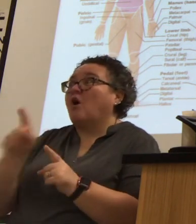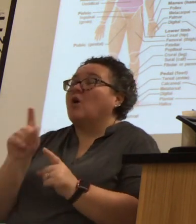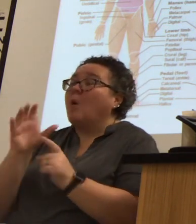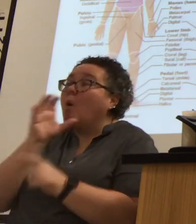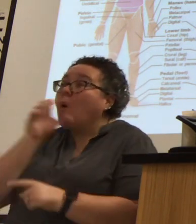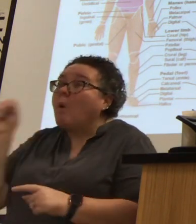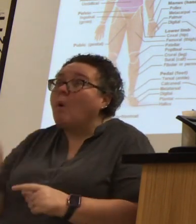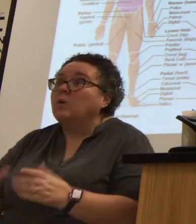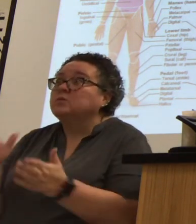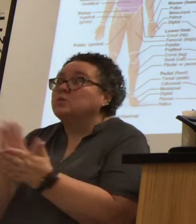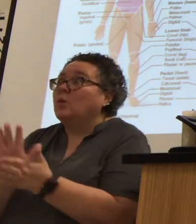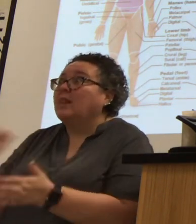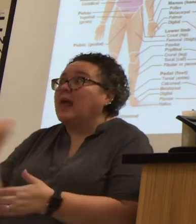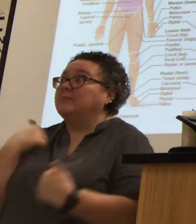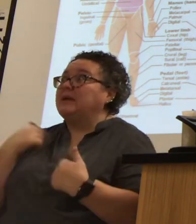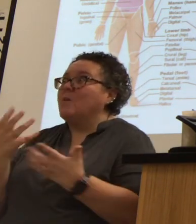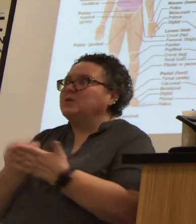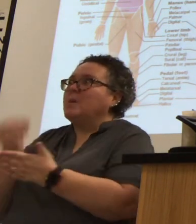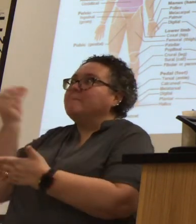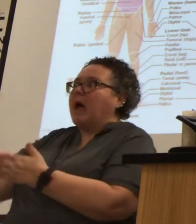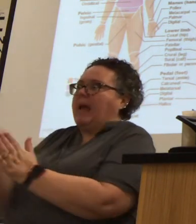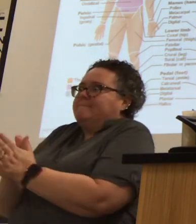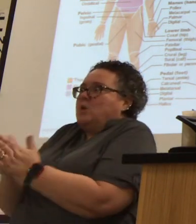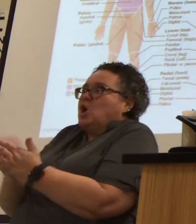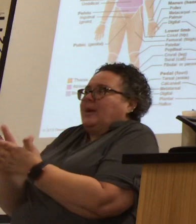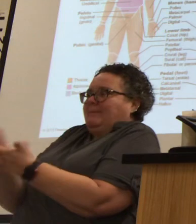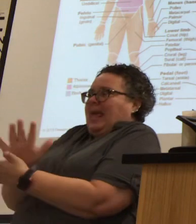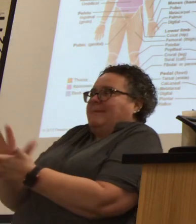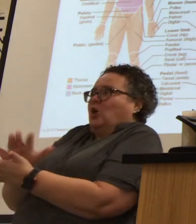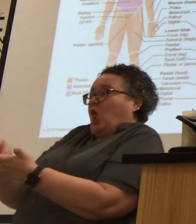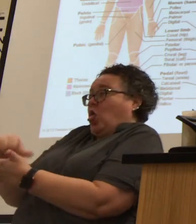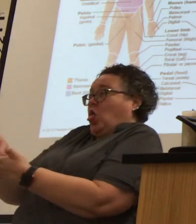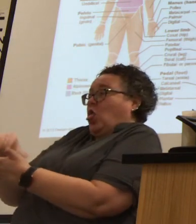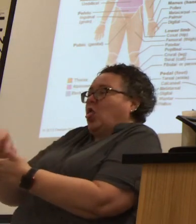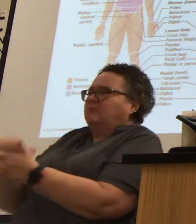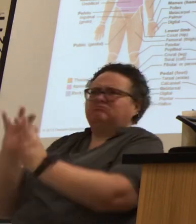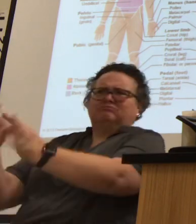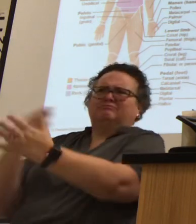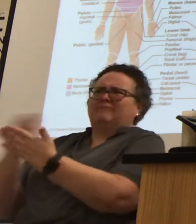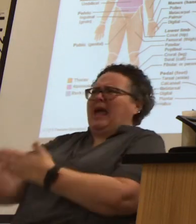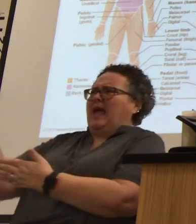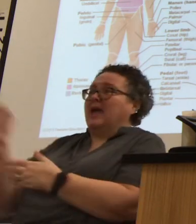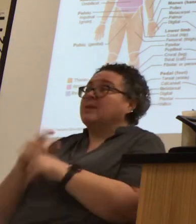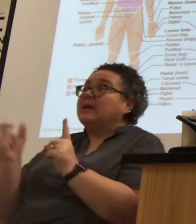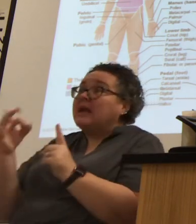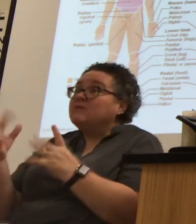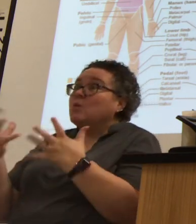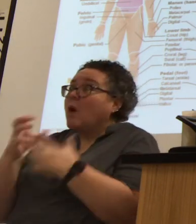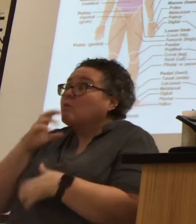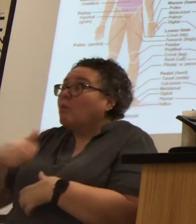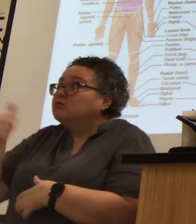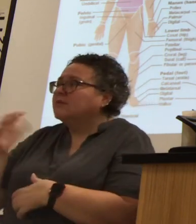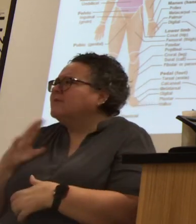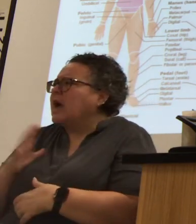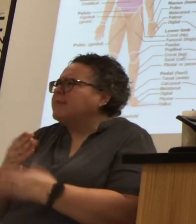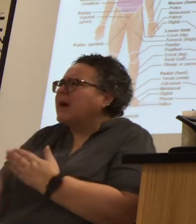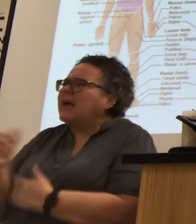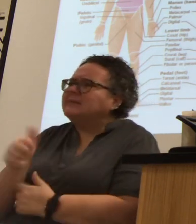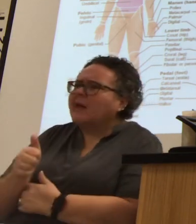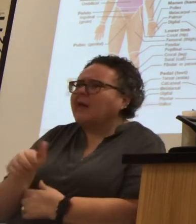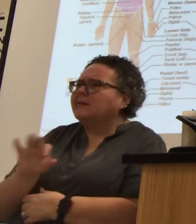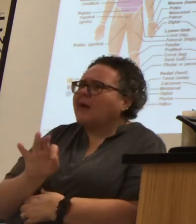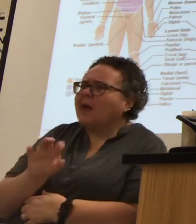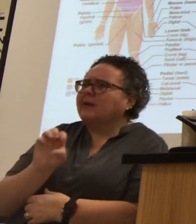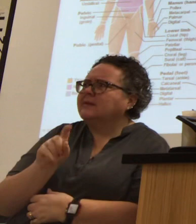like books, just get a book. If you want to save yourself some money, get an older edition, 10, 9, should be just